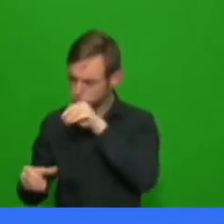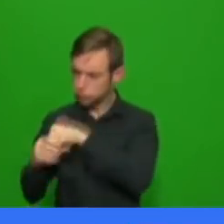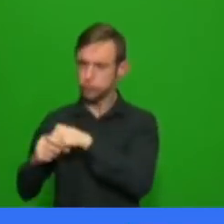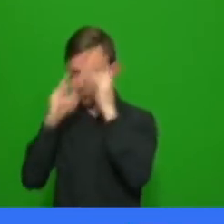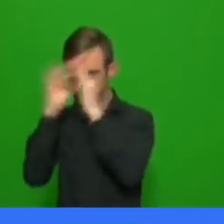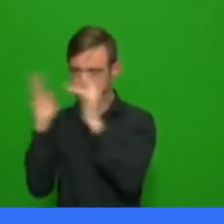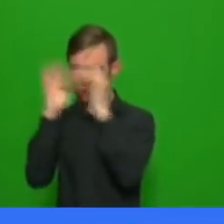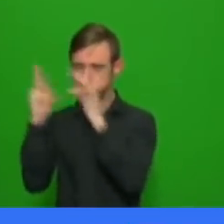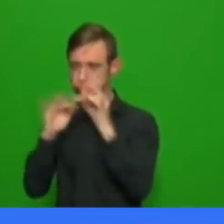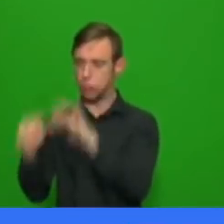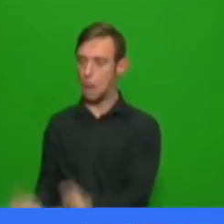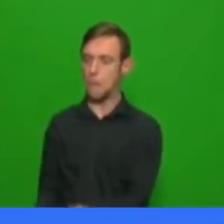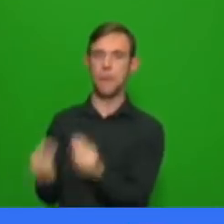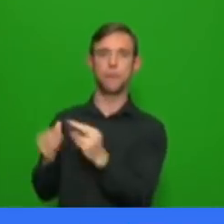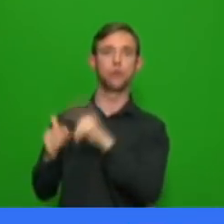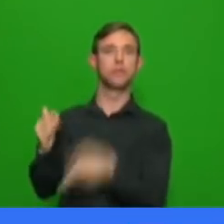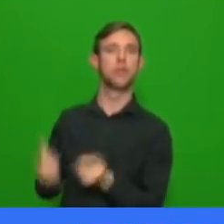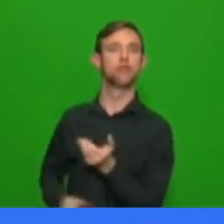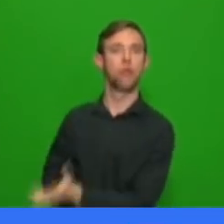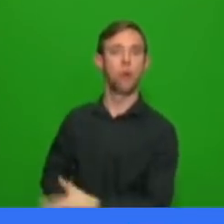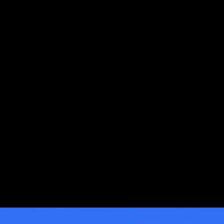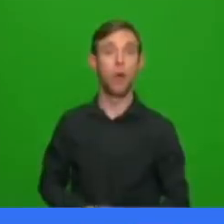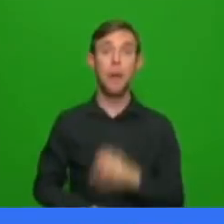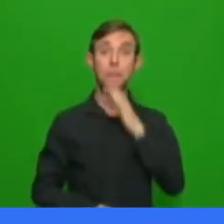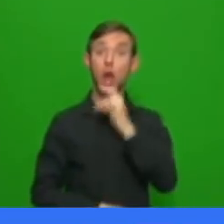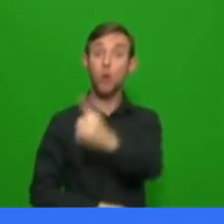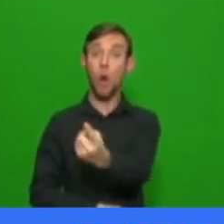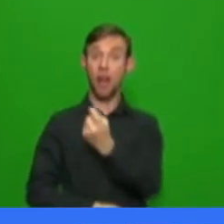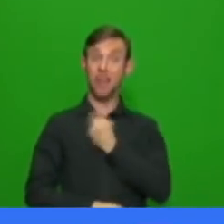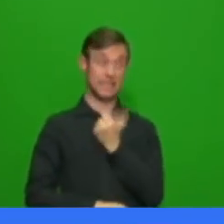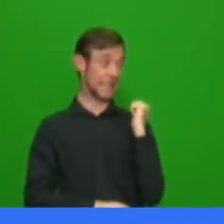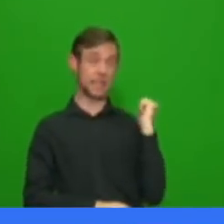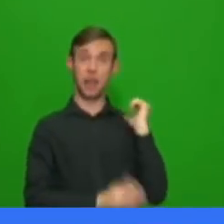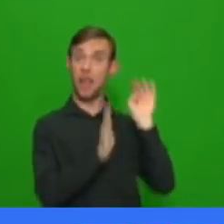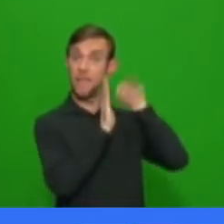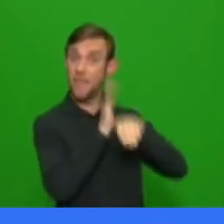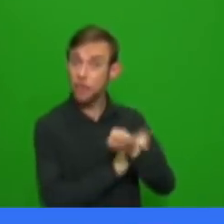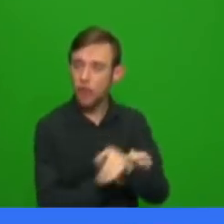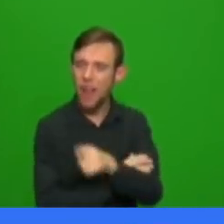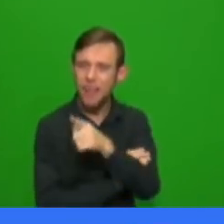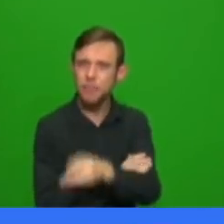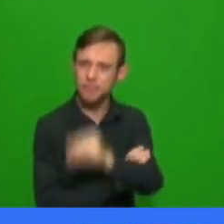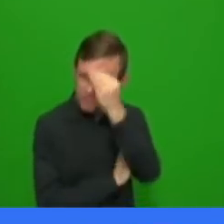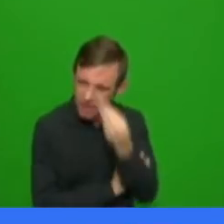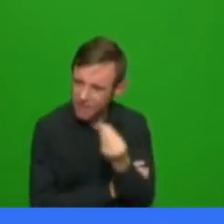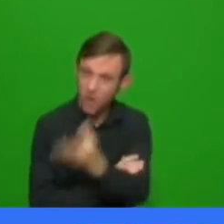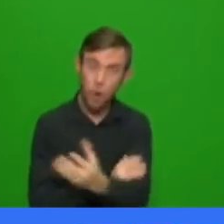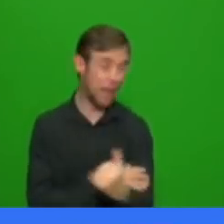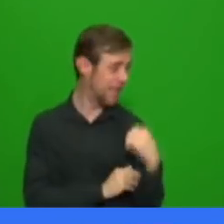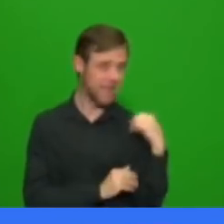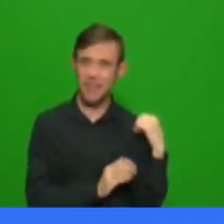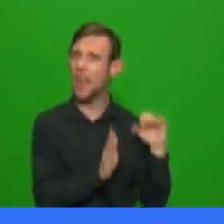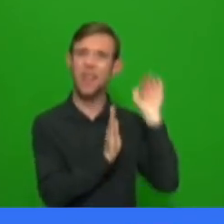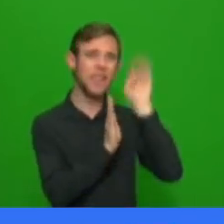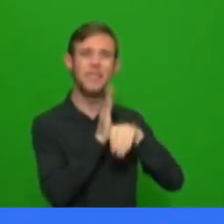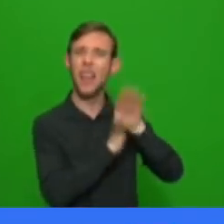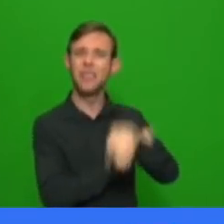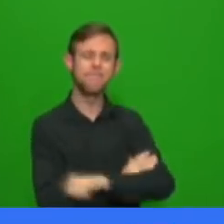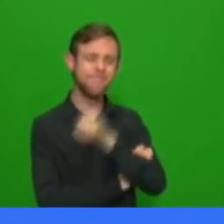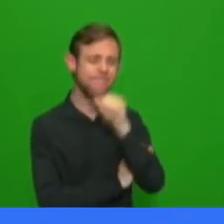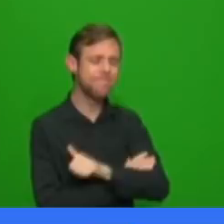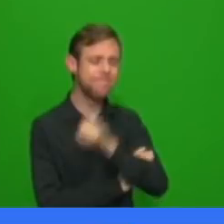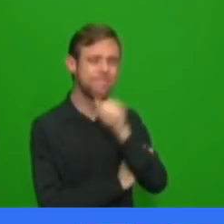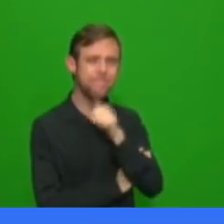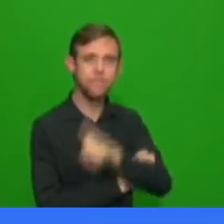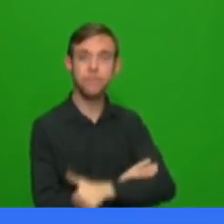you are saying yesterday's inflation, I'm saying to you, yesterday's inflation is not going to help. It might help us with the starting